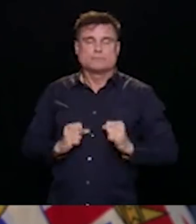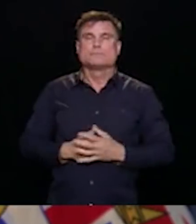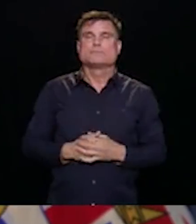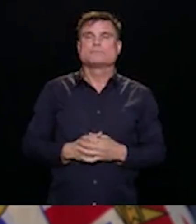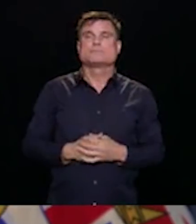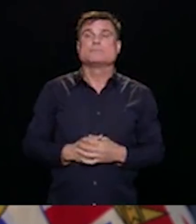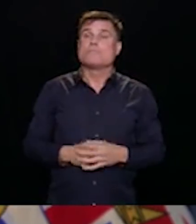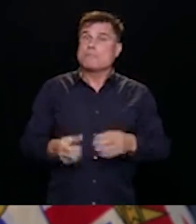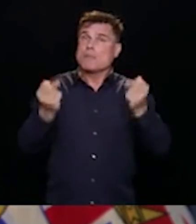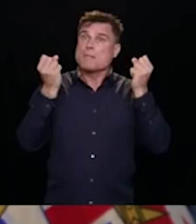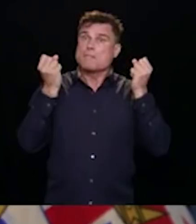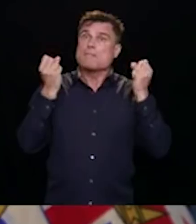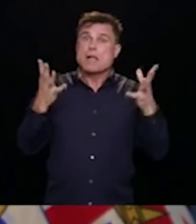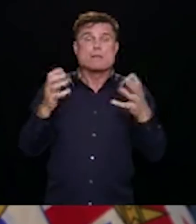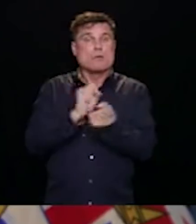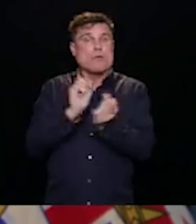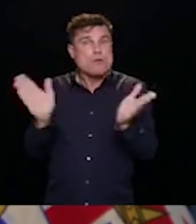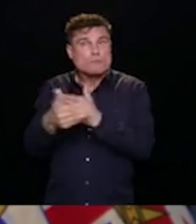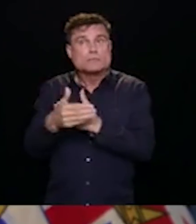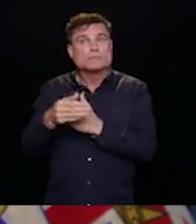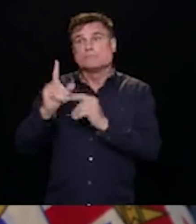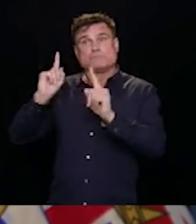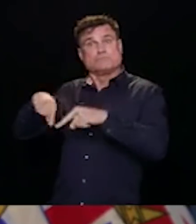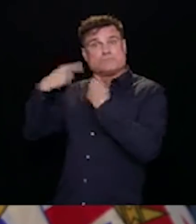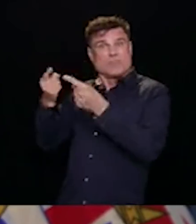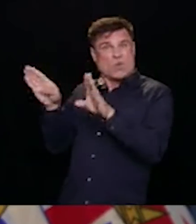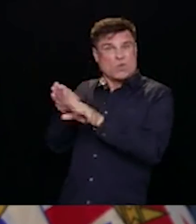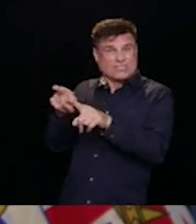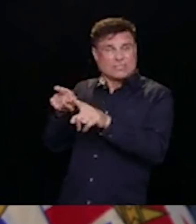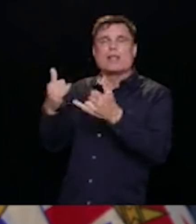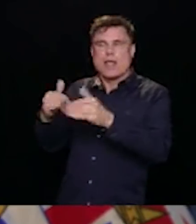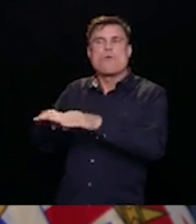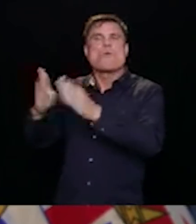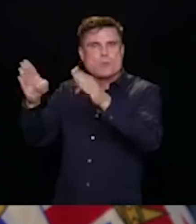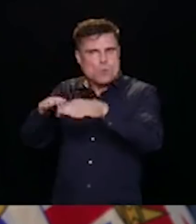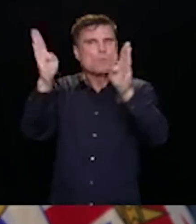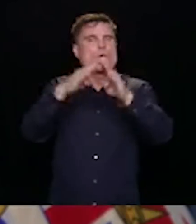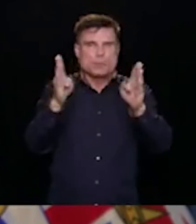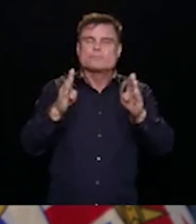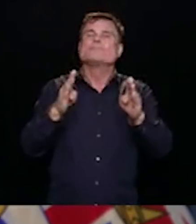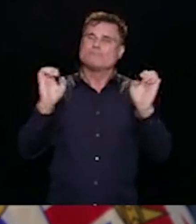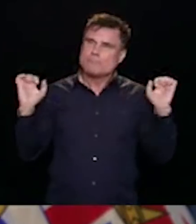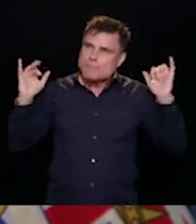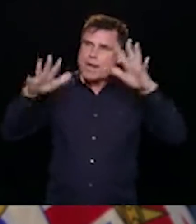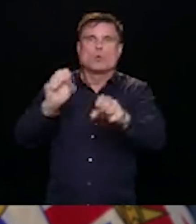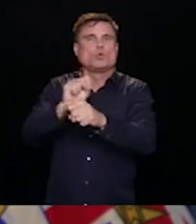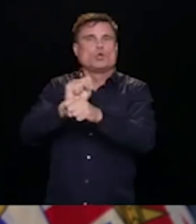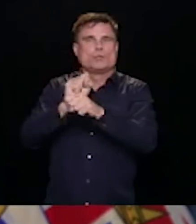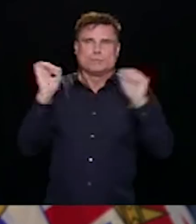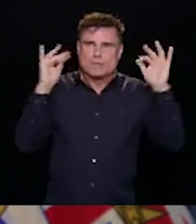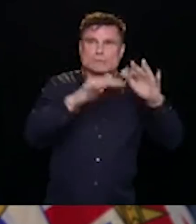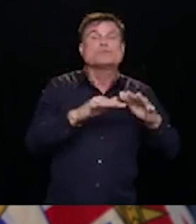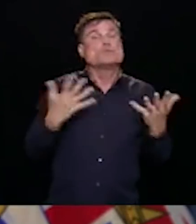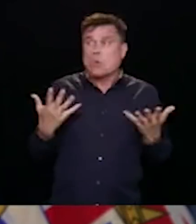closed will also be reopening their offices as we transition in this phase. This has been a gradual increase, and